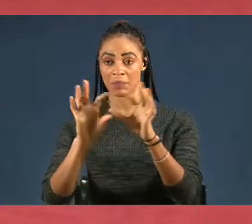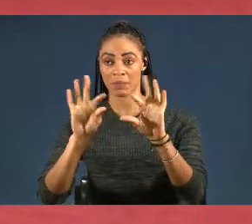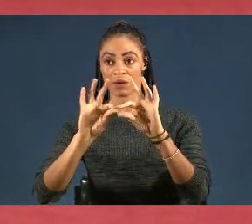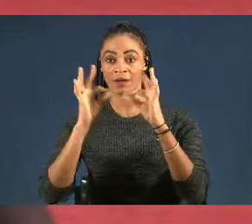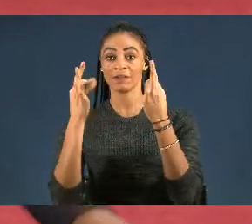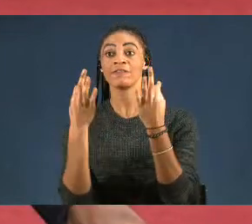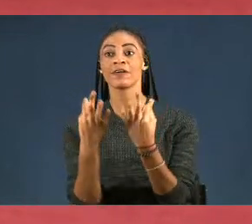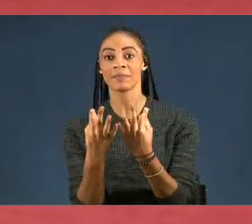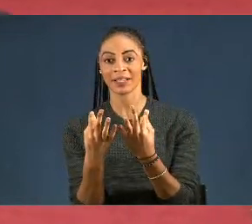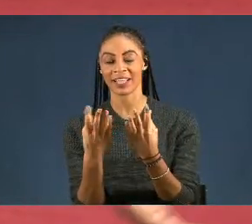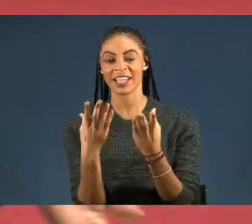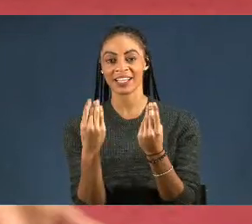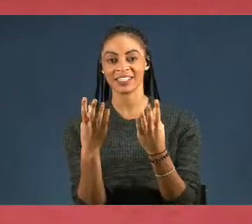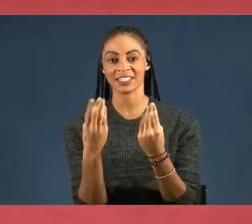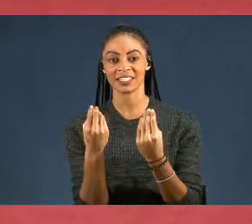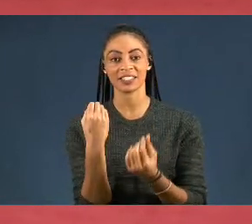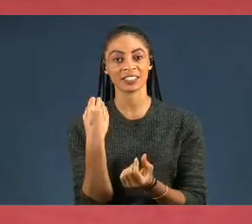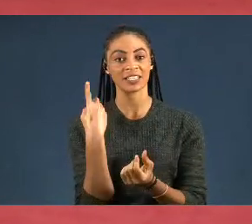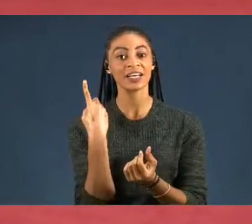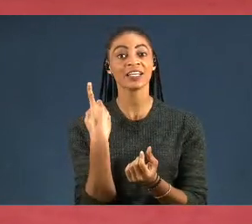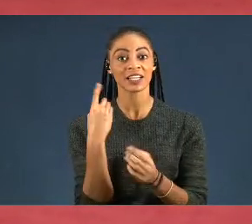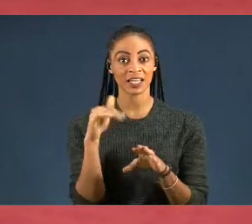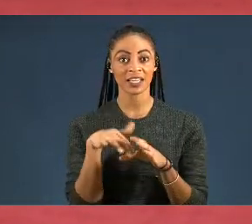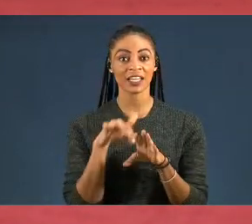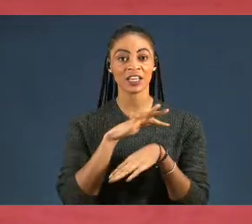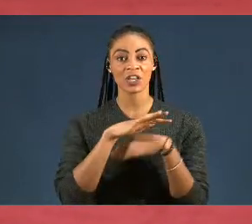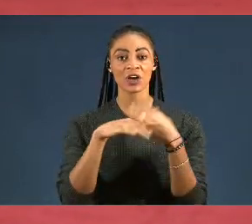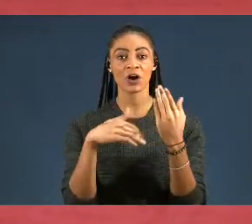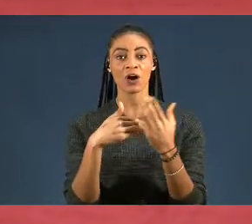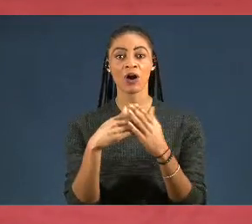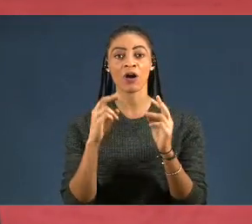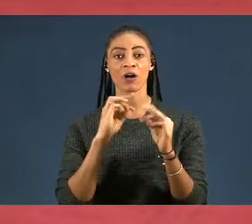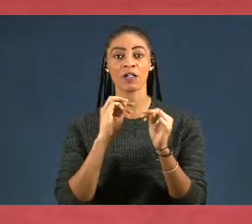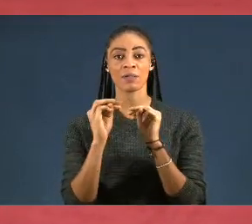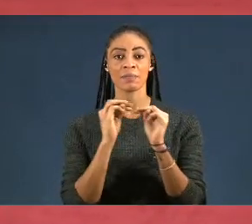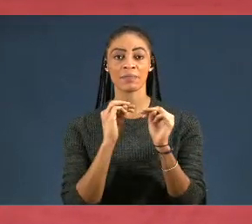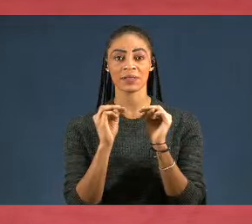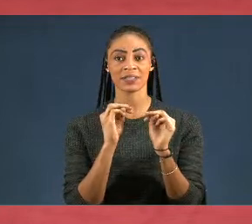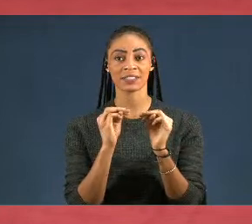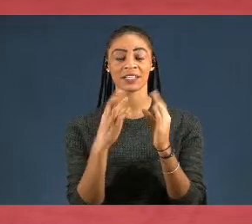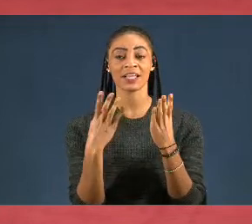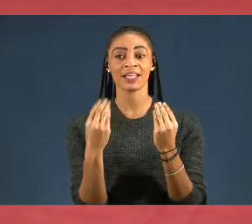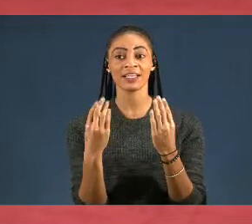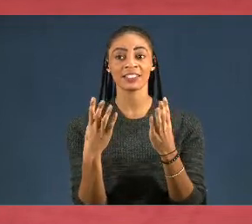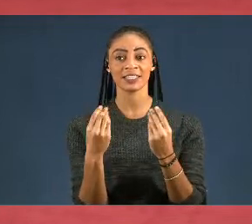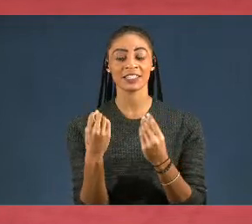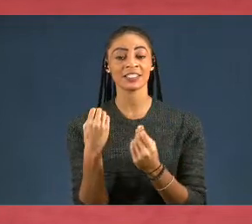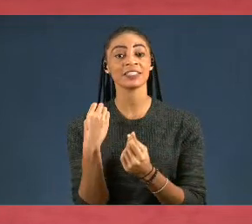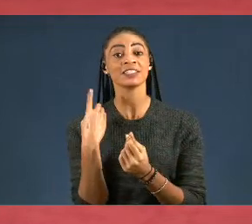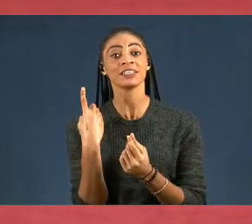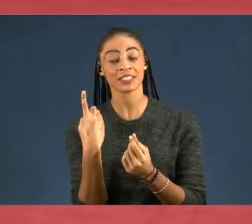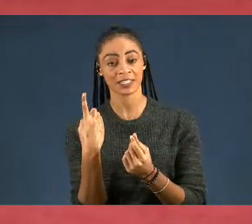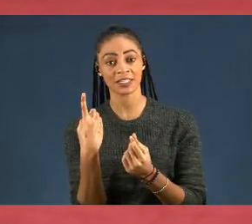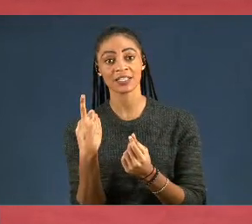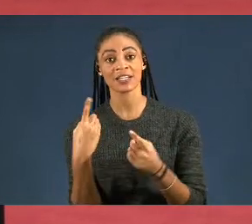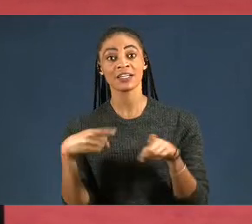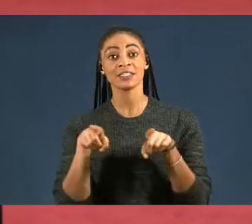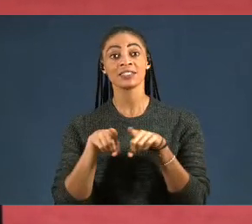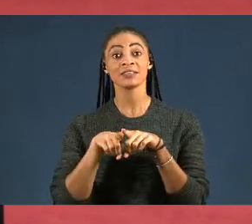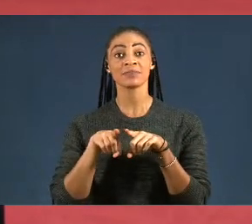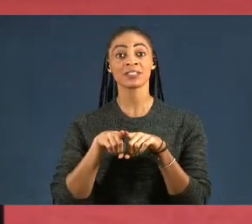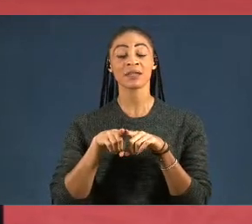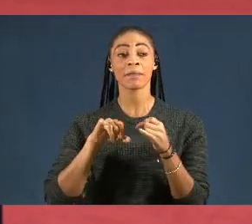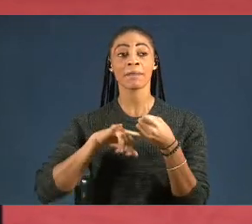with any day in all the ministries, men's ministry, women, ARC ministry, and even the marriage